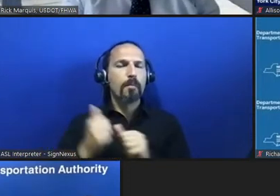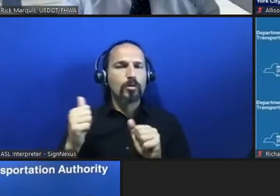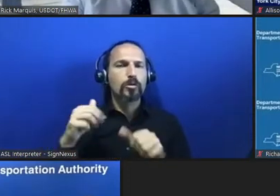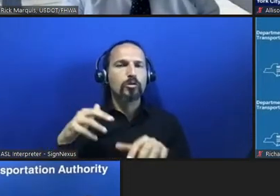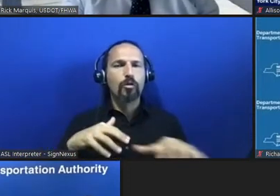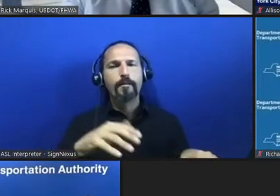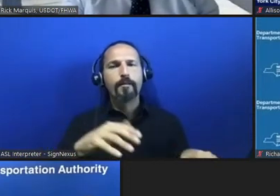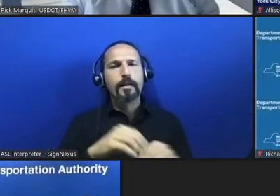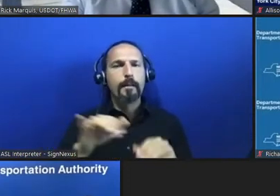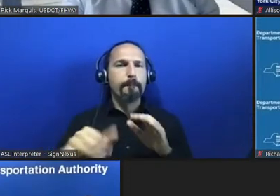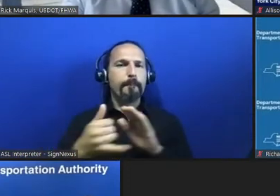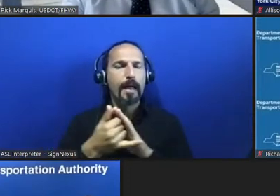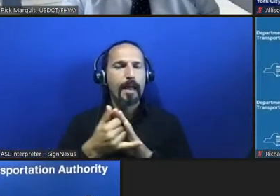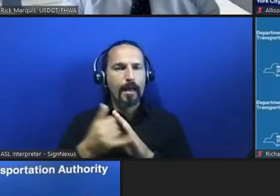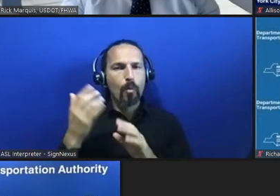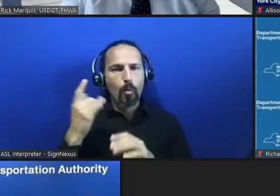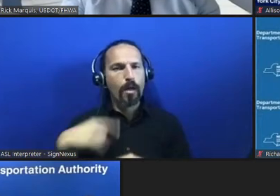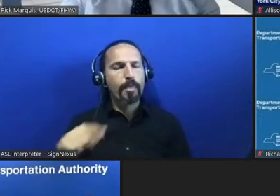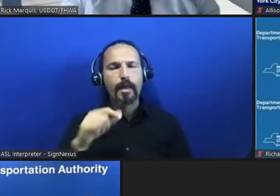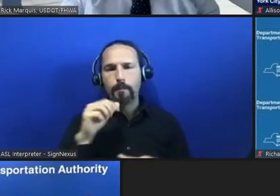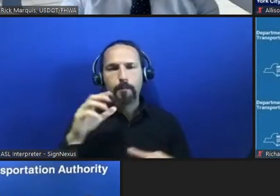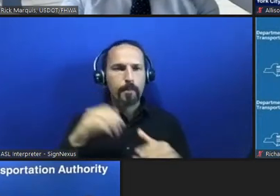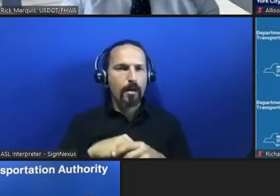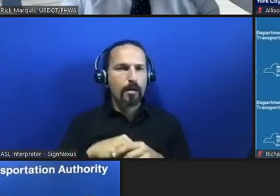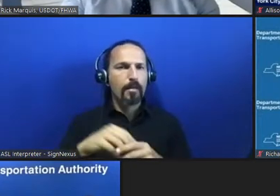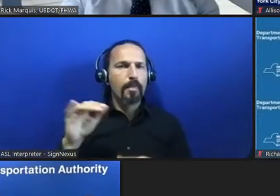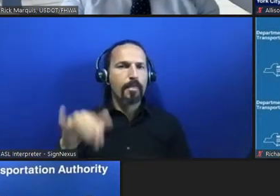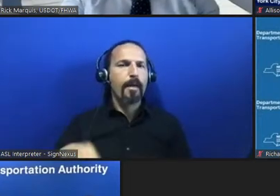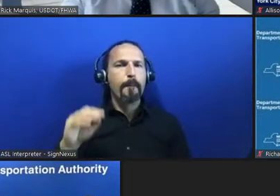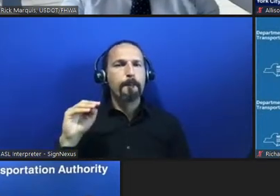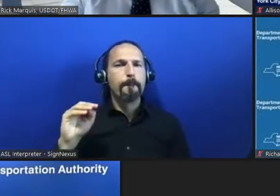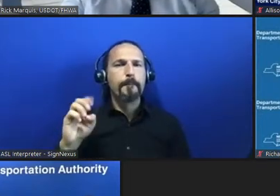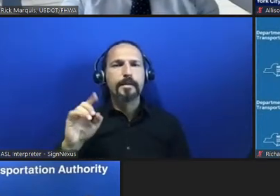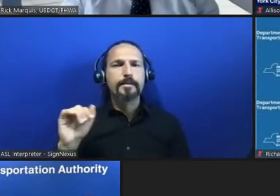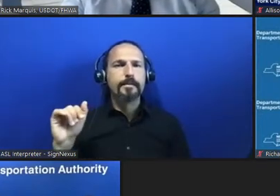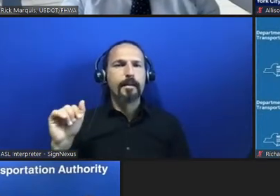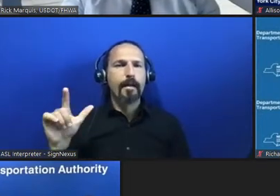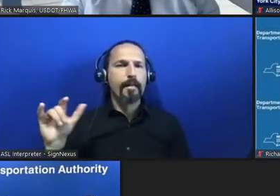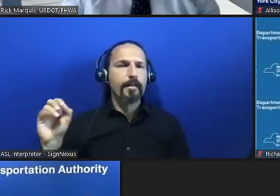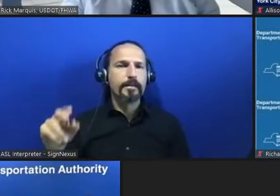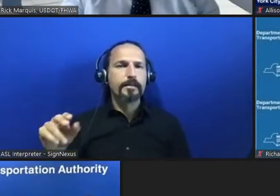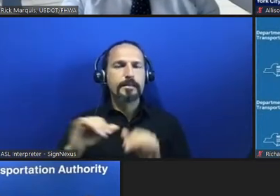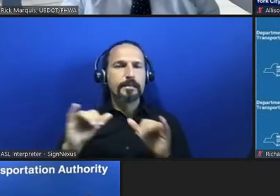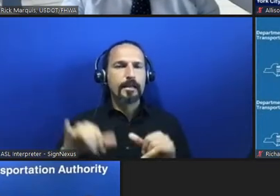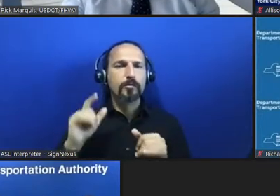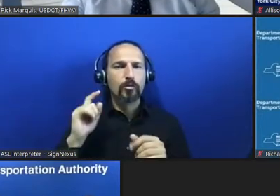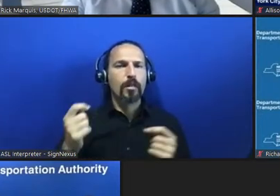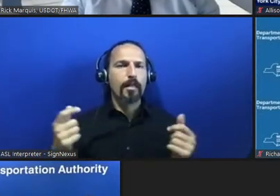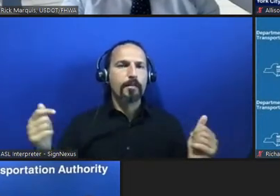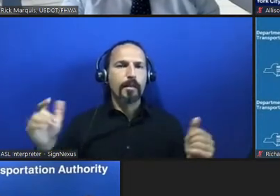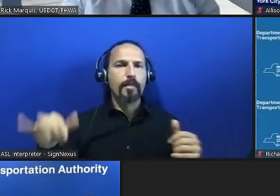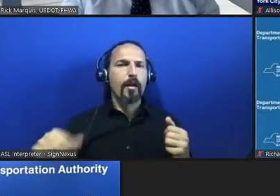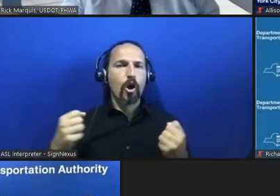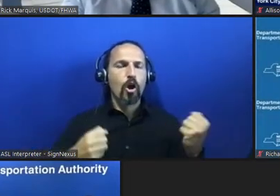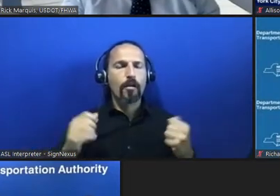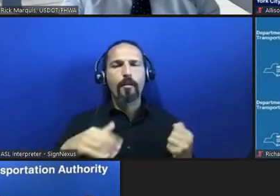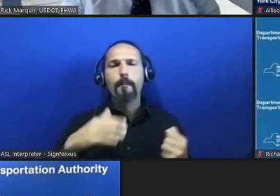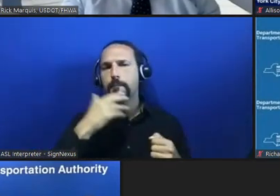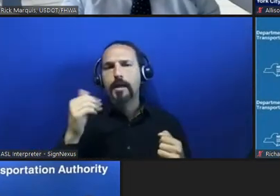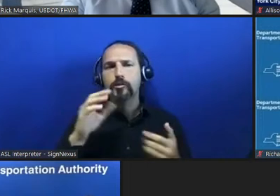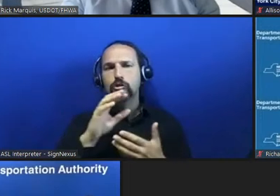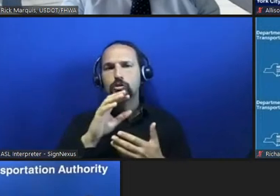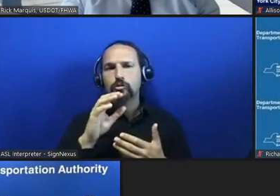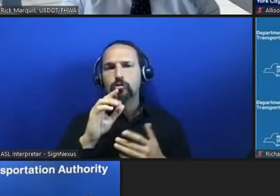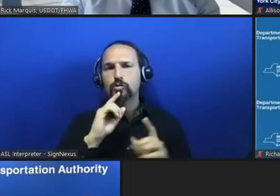Manhattan how come they aren't part of The Medallion system where we can limit some of these cars in Manhattan that would be a better solution